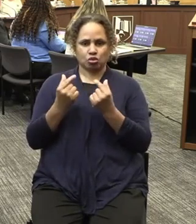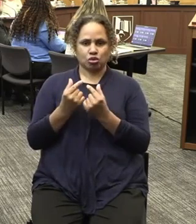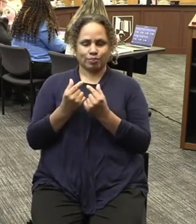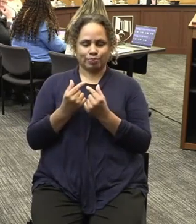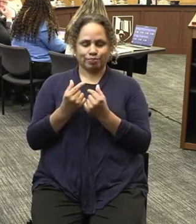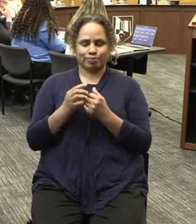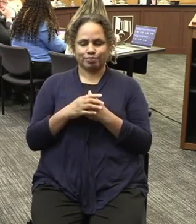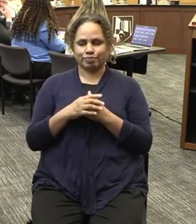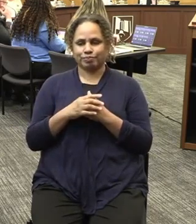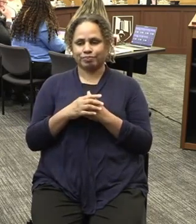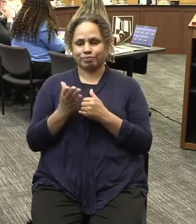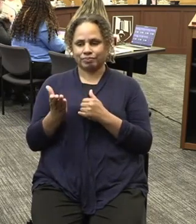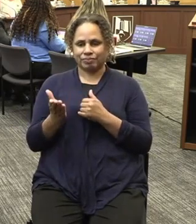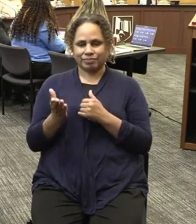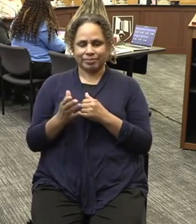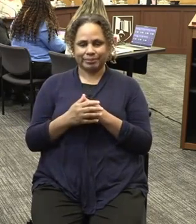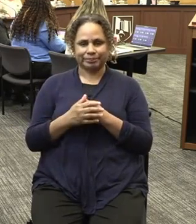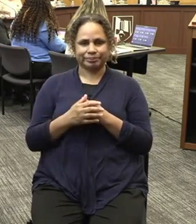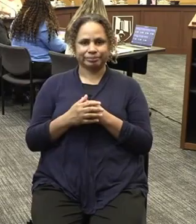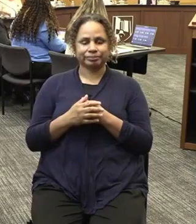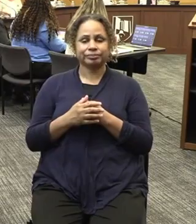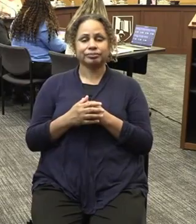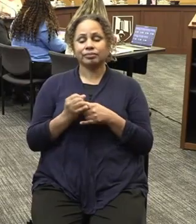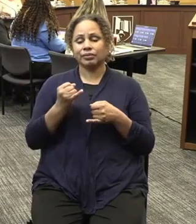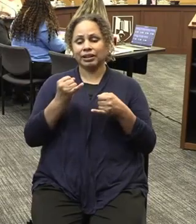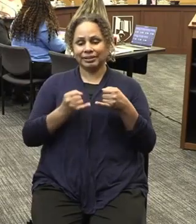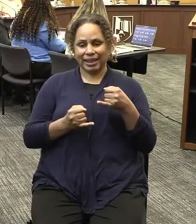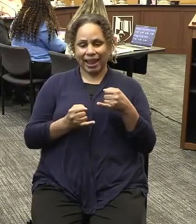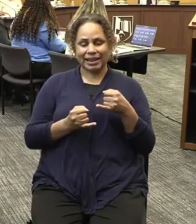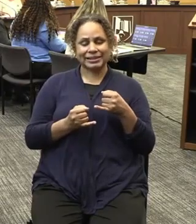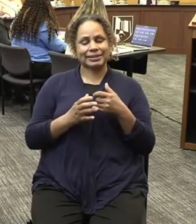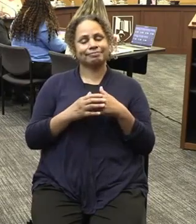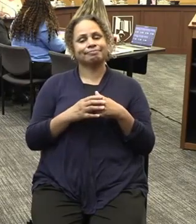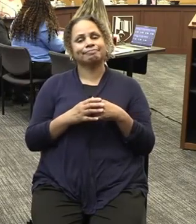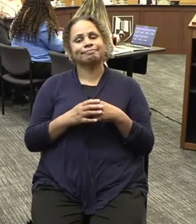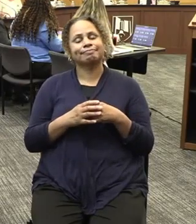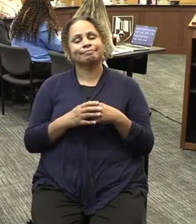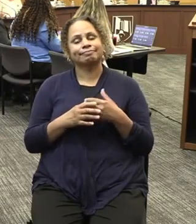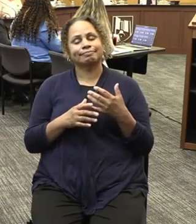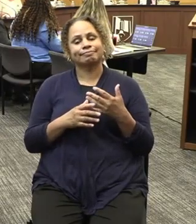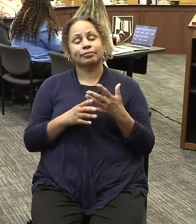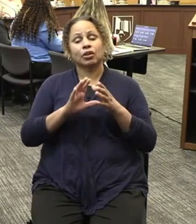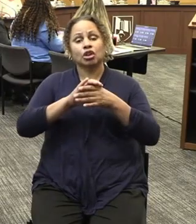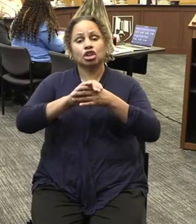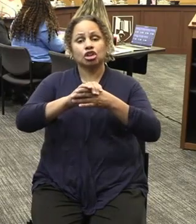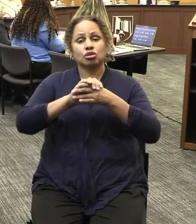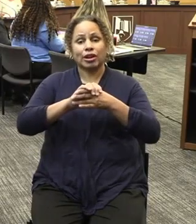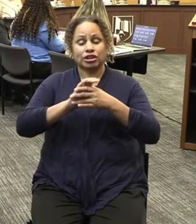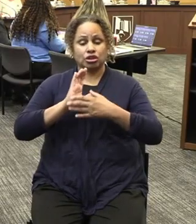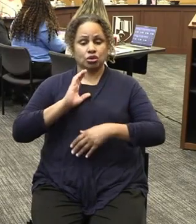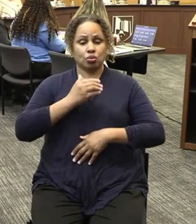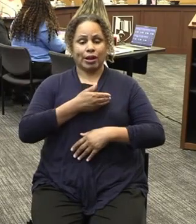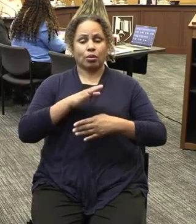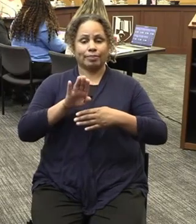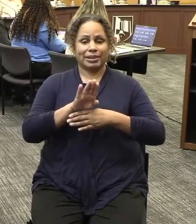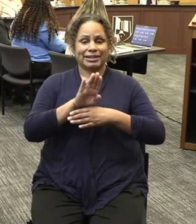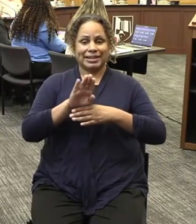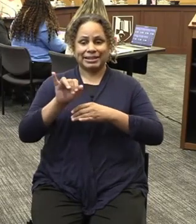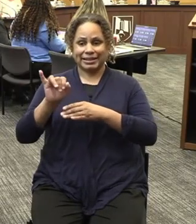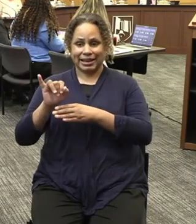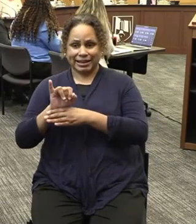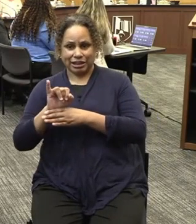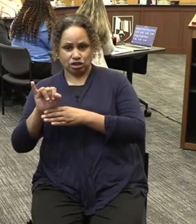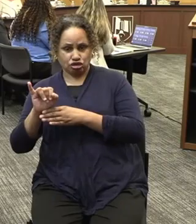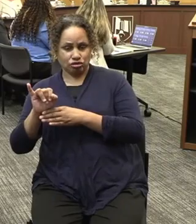attendance. And last but not least, congratulations to our business and industry